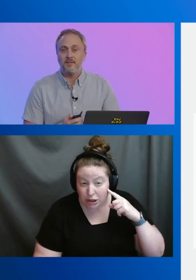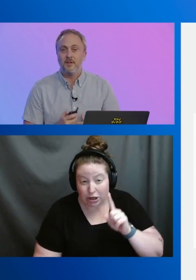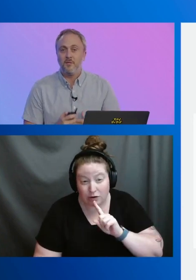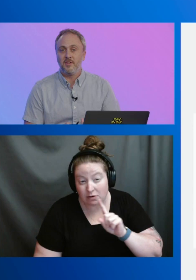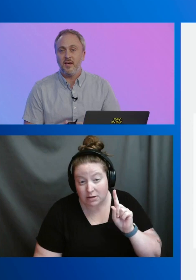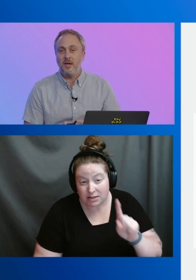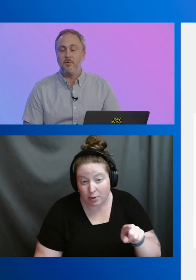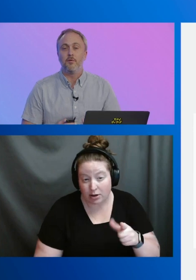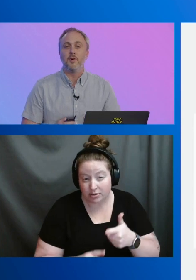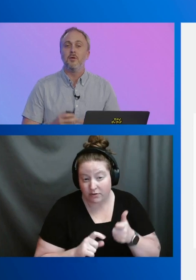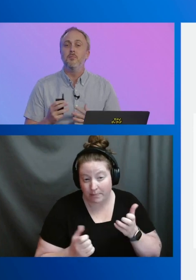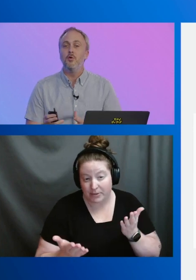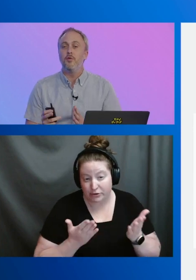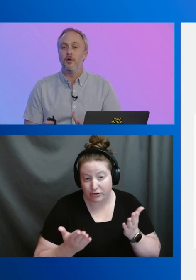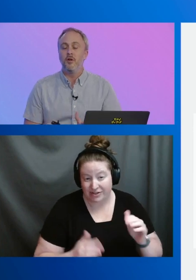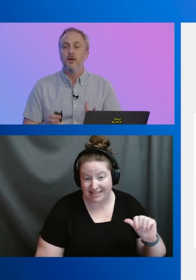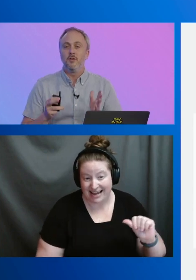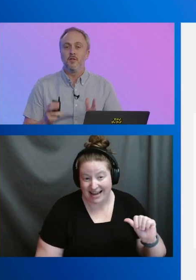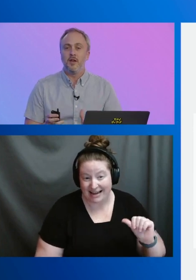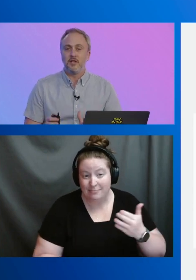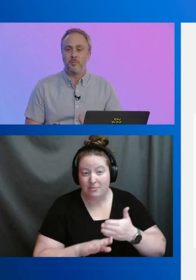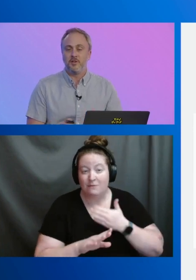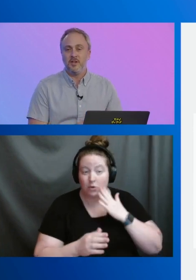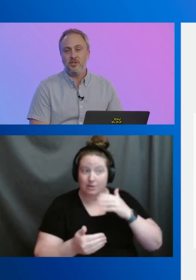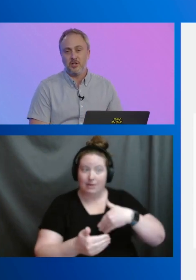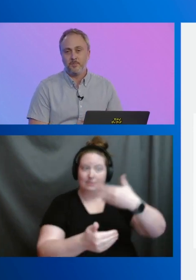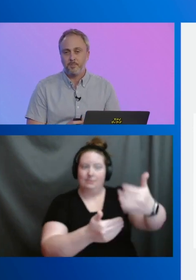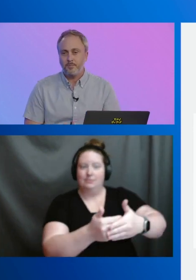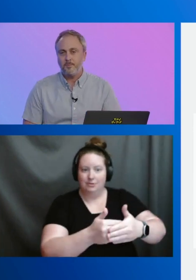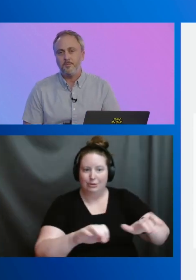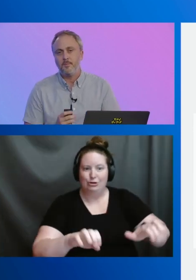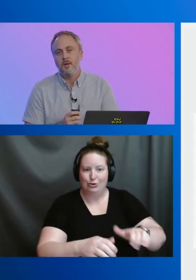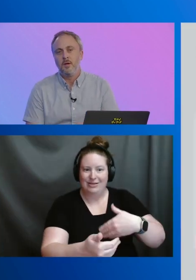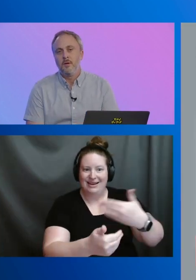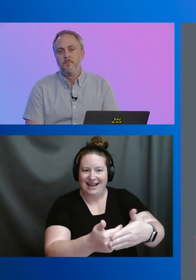from that service A before it can move on to the next procedure.